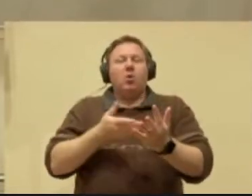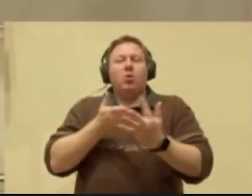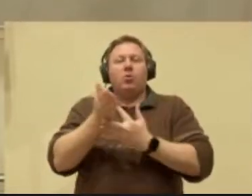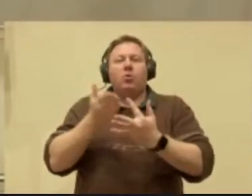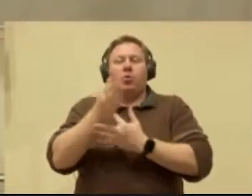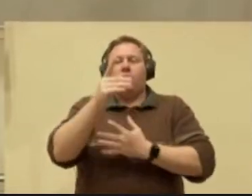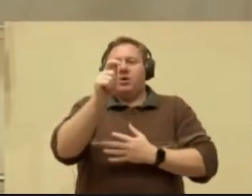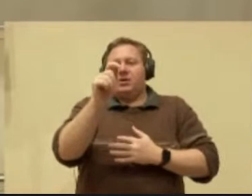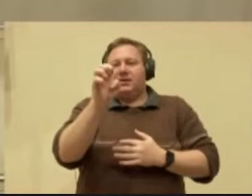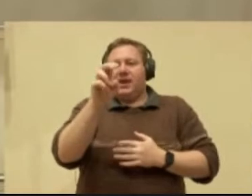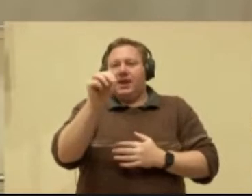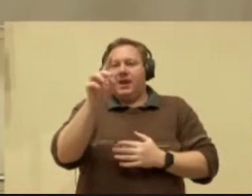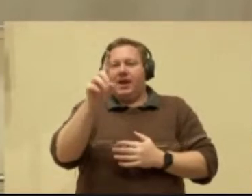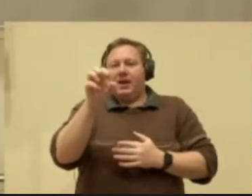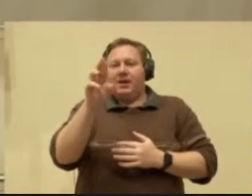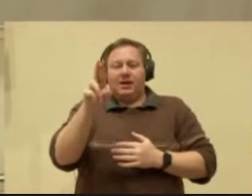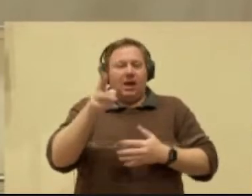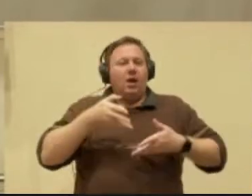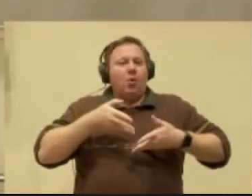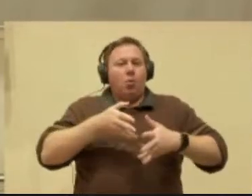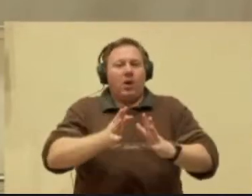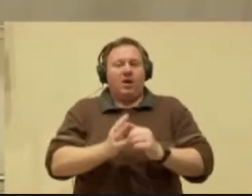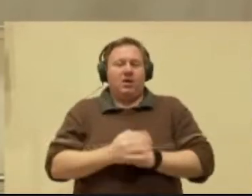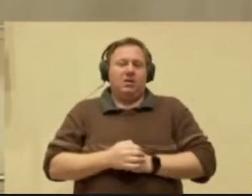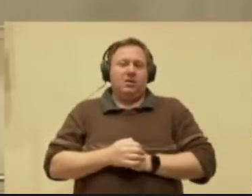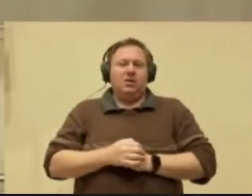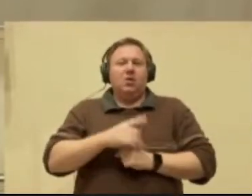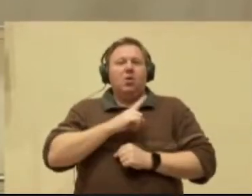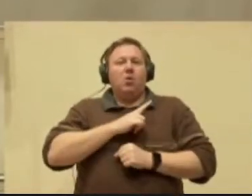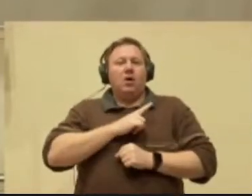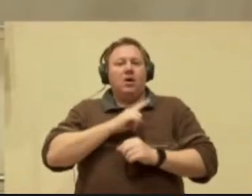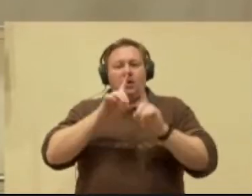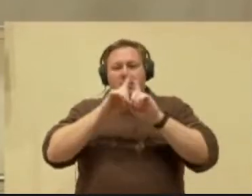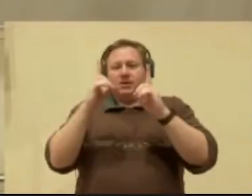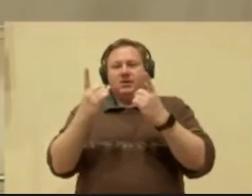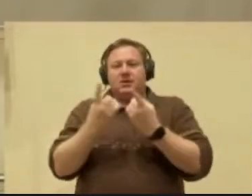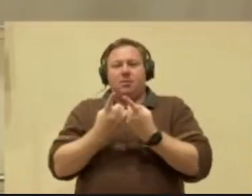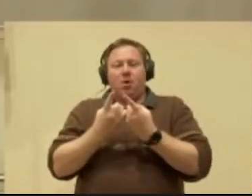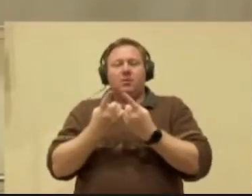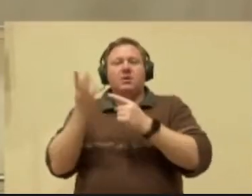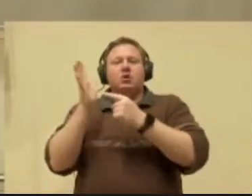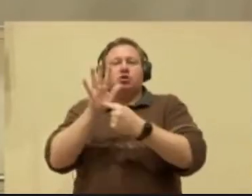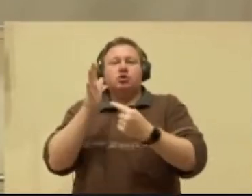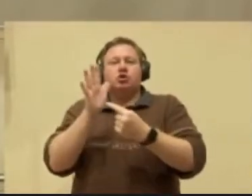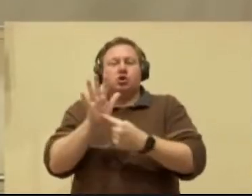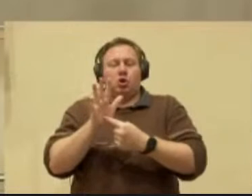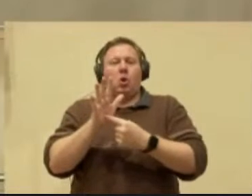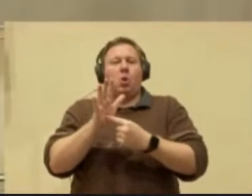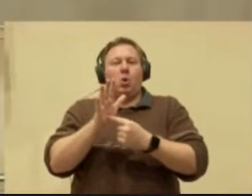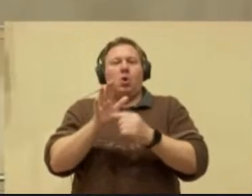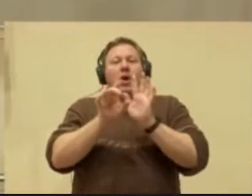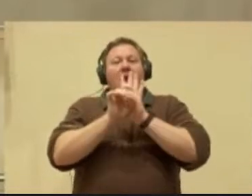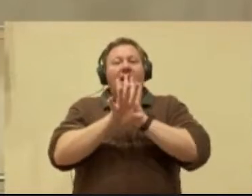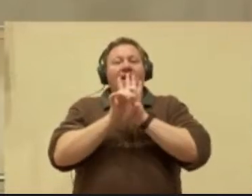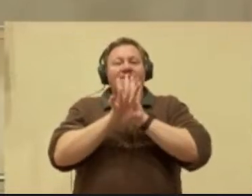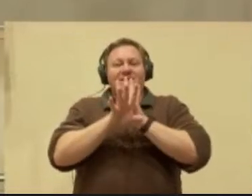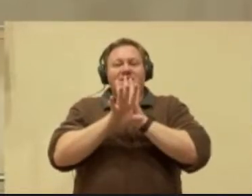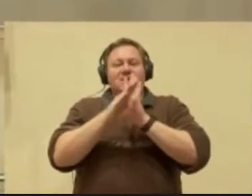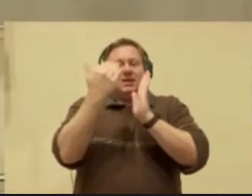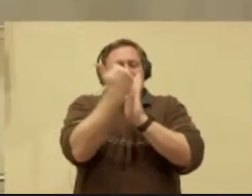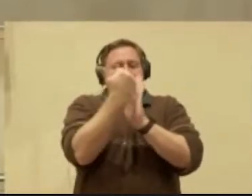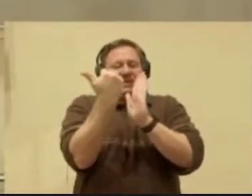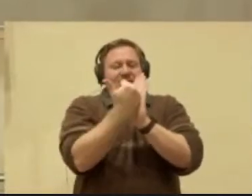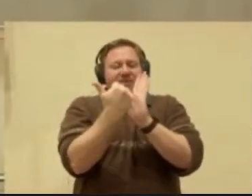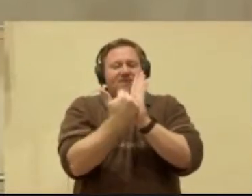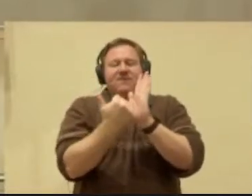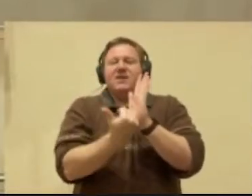methods and departments departments outline in their adverts the specification and the